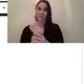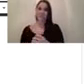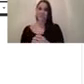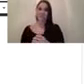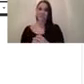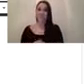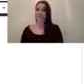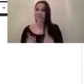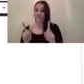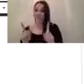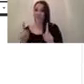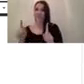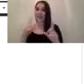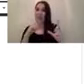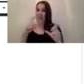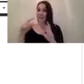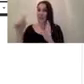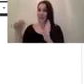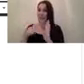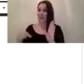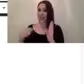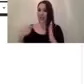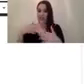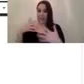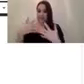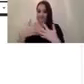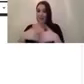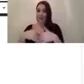image sensor in a machine vision camera.